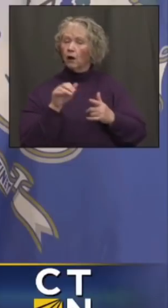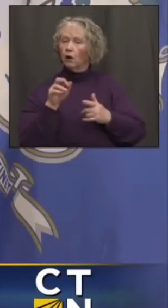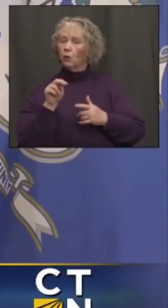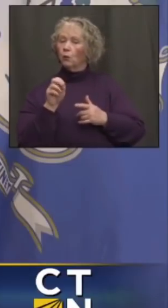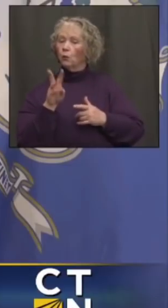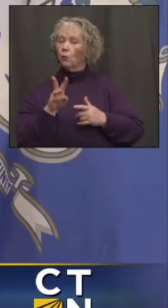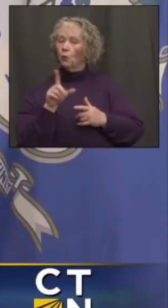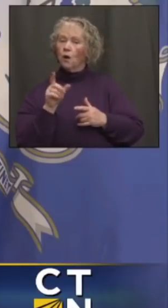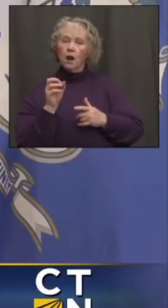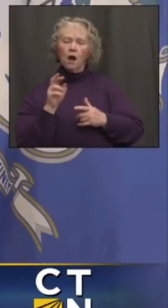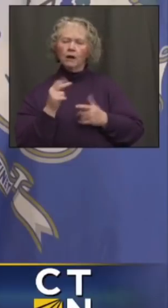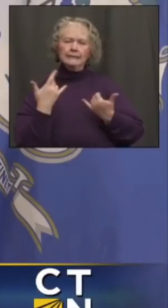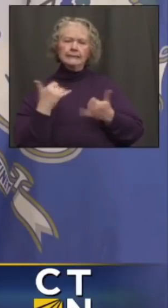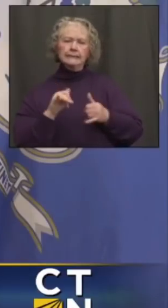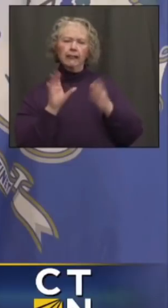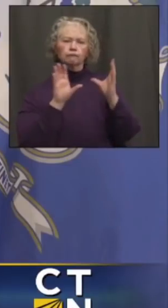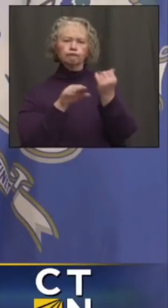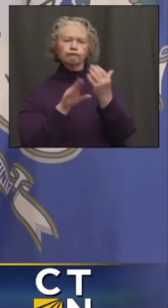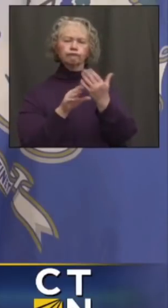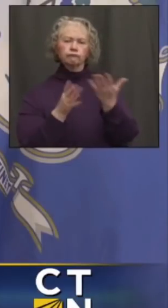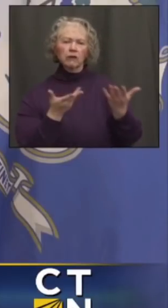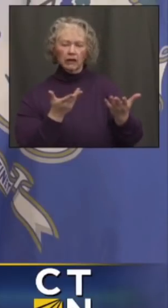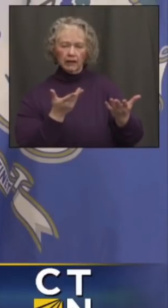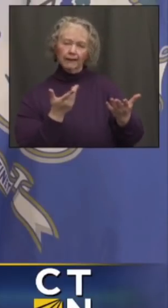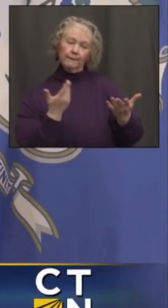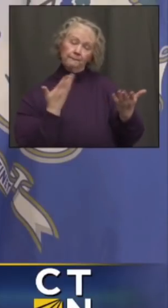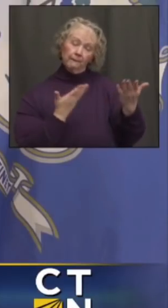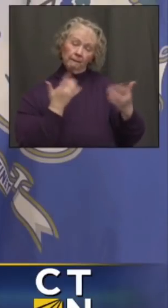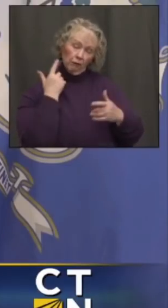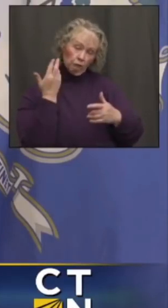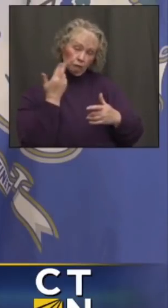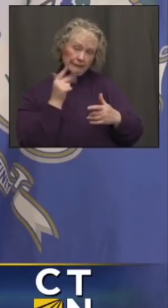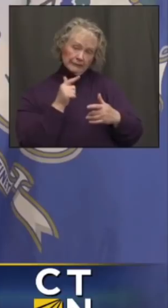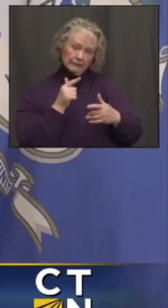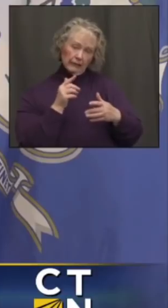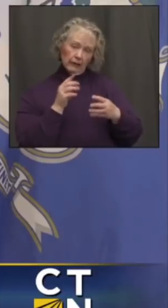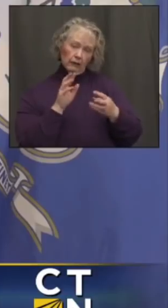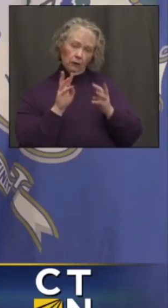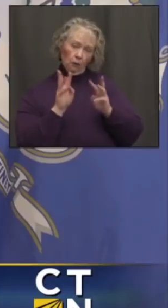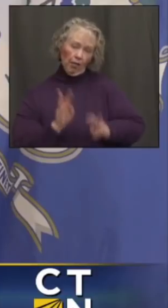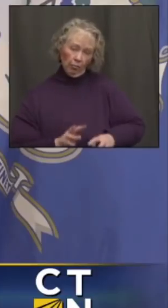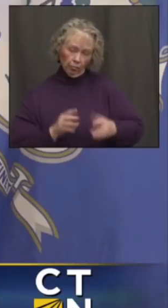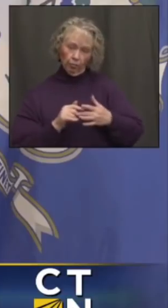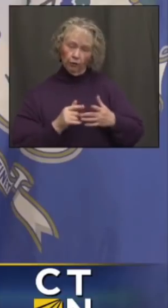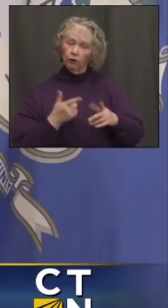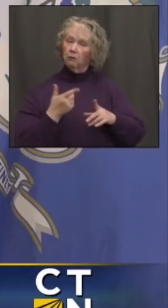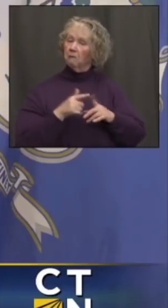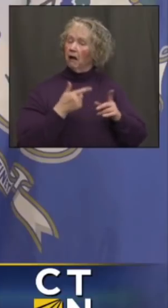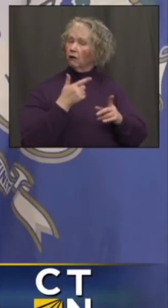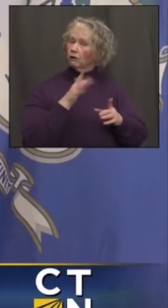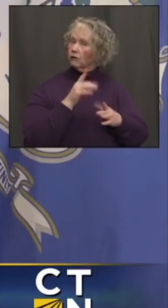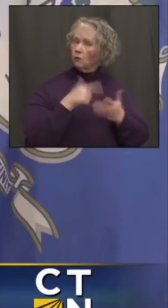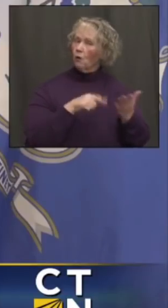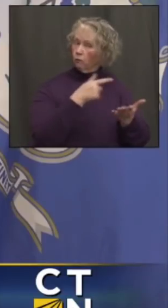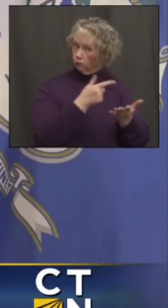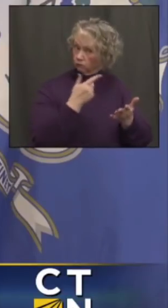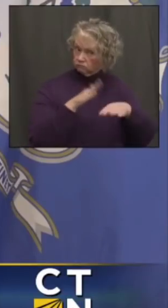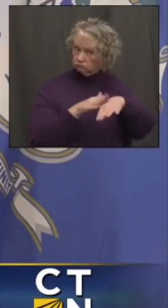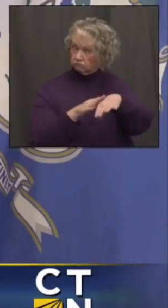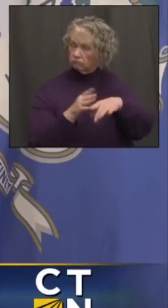schools in Connecticut are doing in-person learning or hybrid. But we know in the beginning of February, there were a couple of big districts